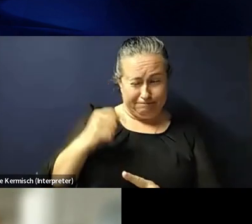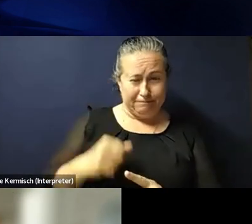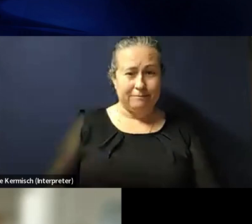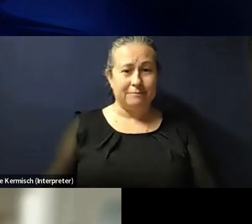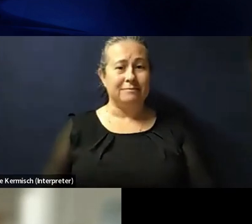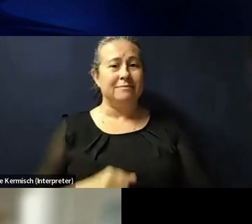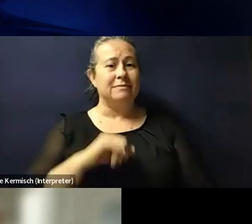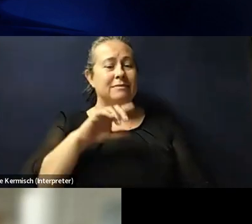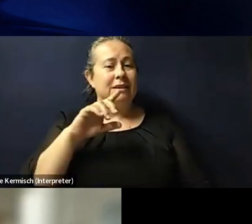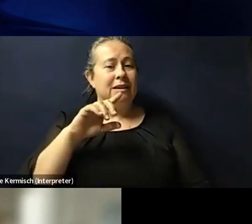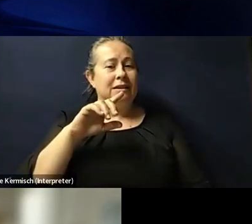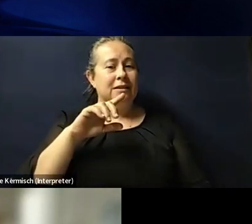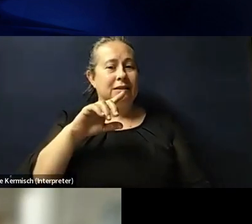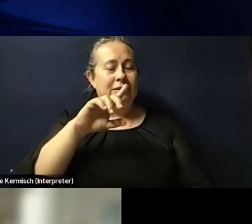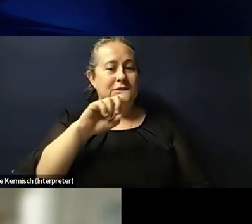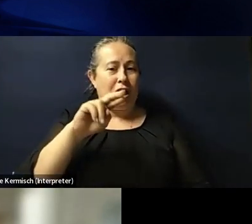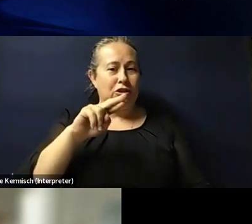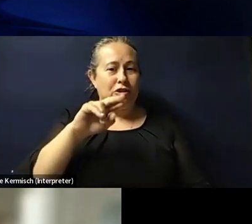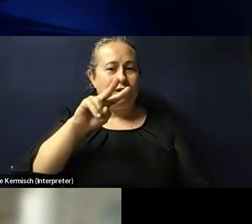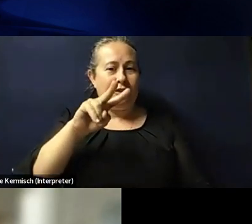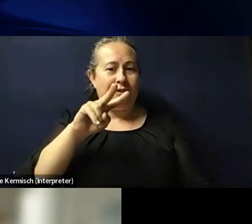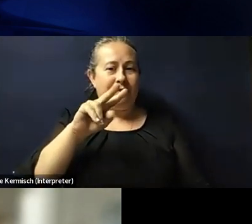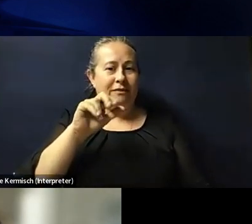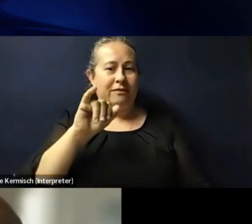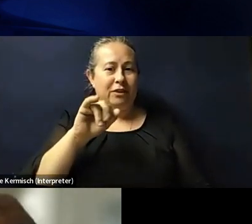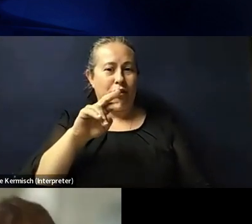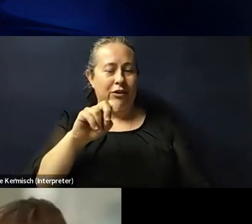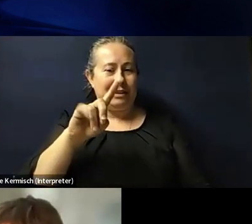Yeah, that's a great broad question.